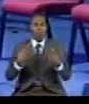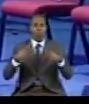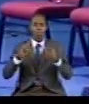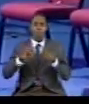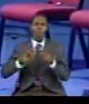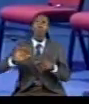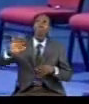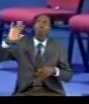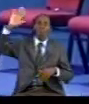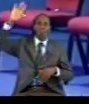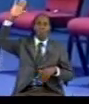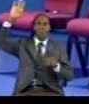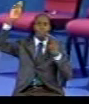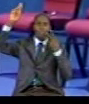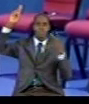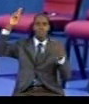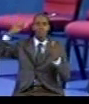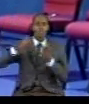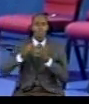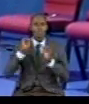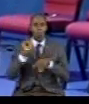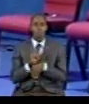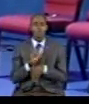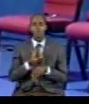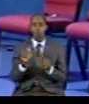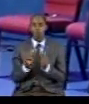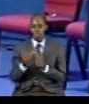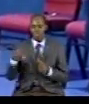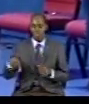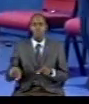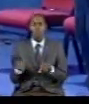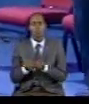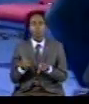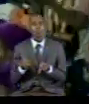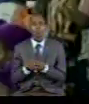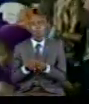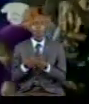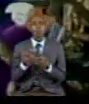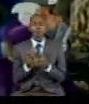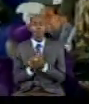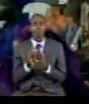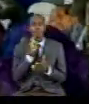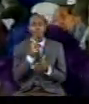up. Can I hold this in my leg? That's victory, victory.